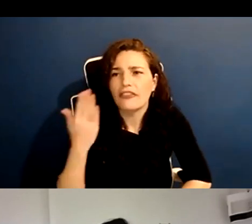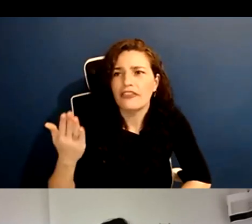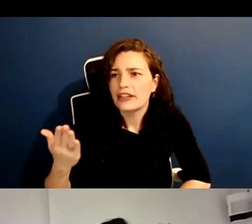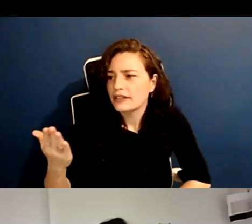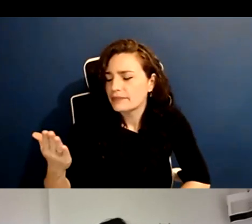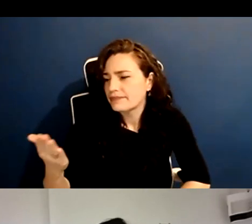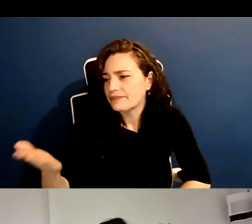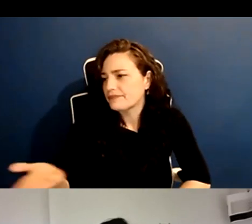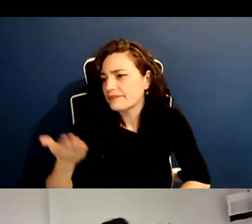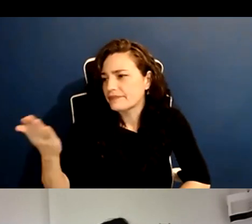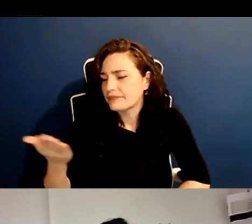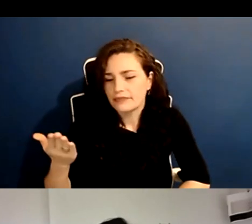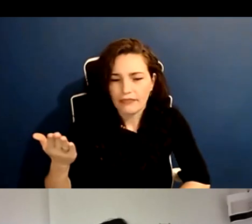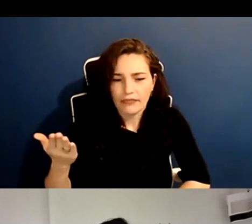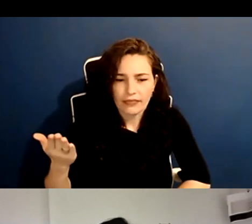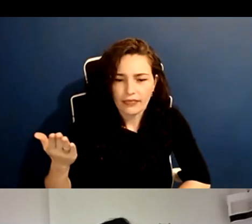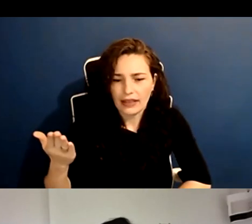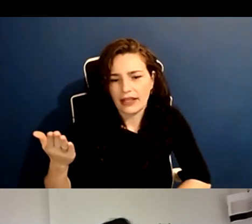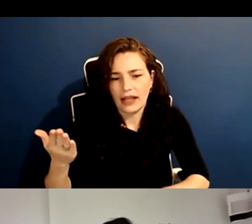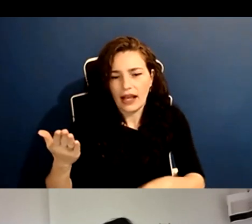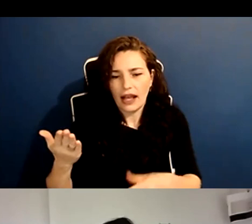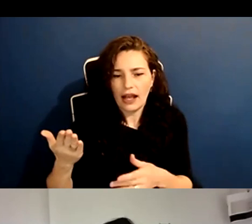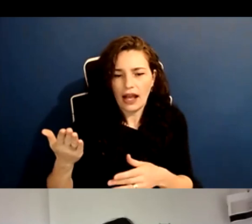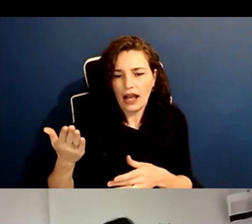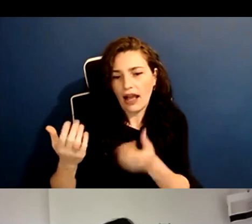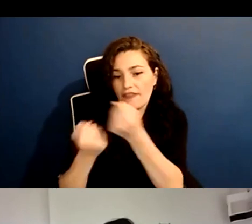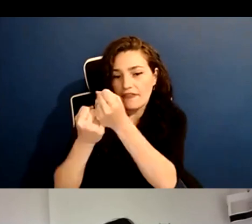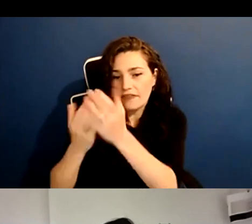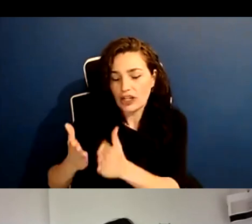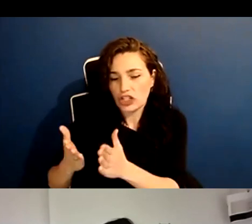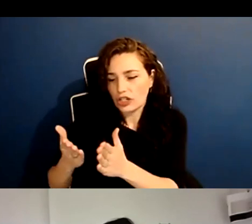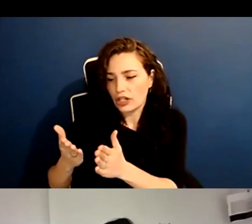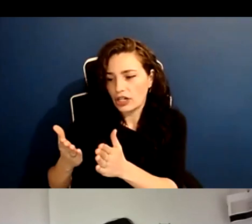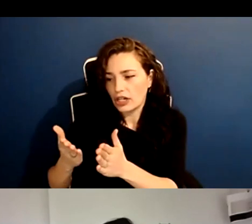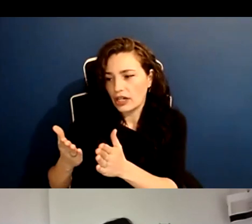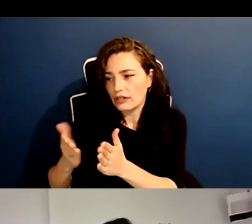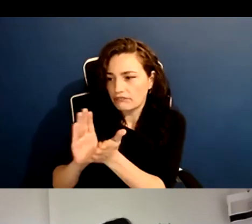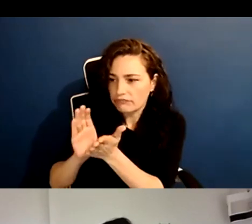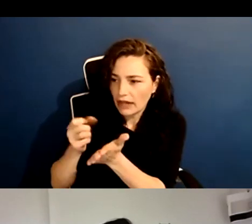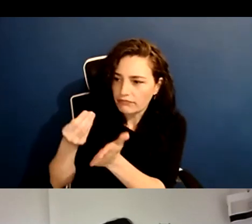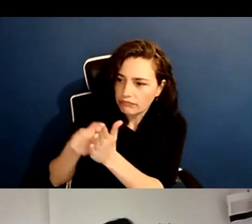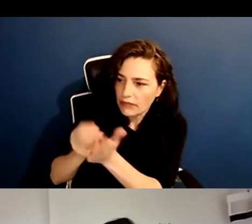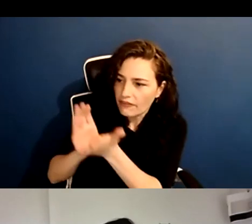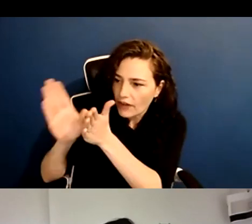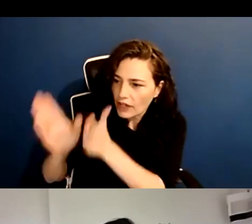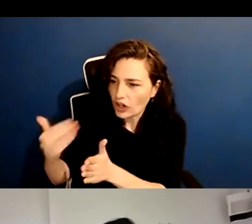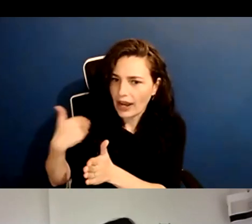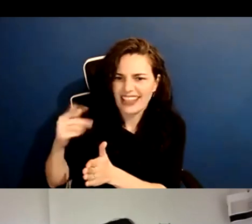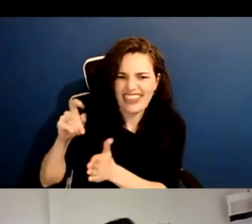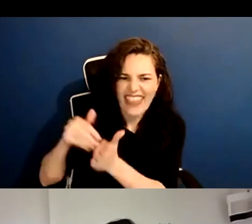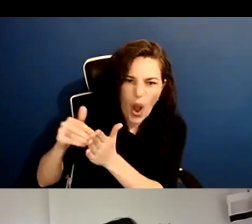1,000 applications and only 10 films are funded? How do you navigate personally that sort of rejection?